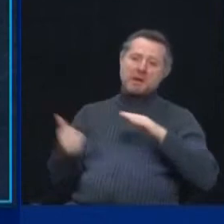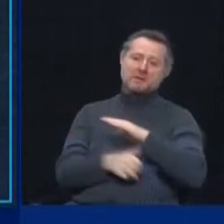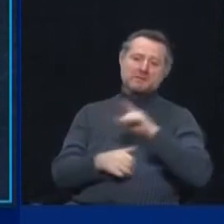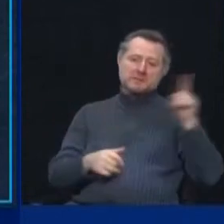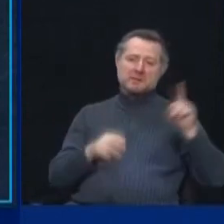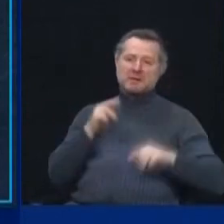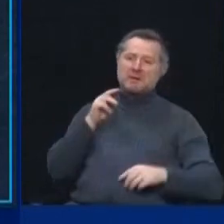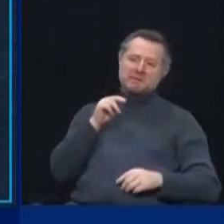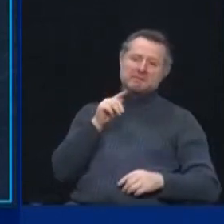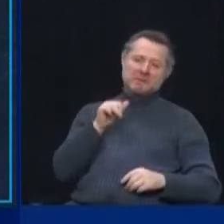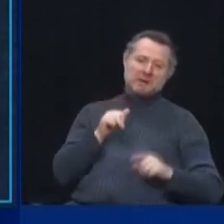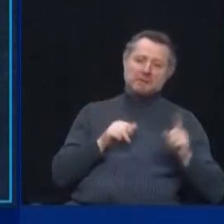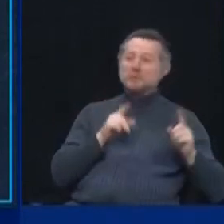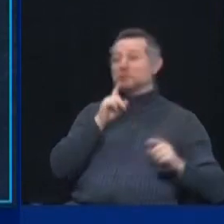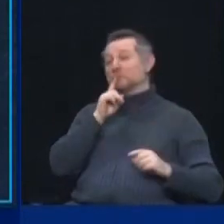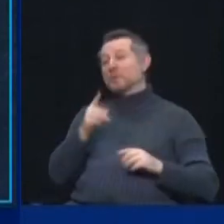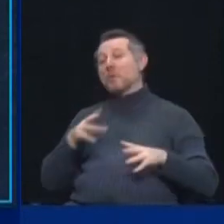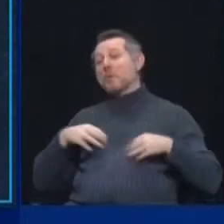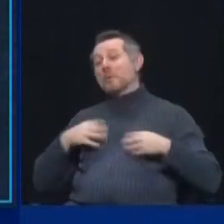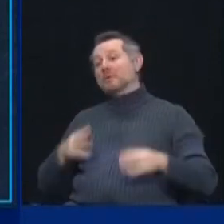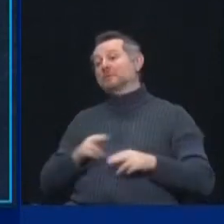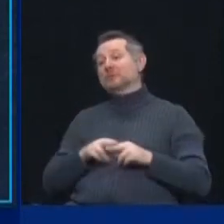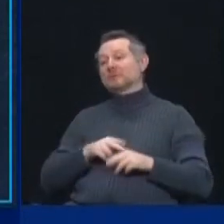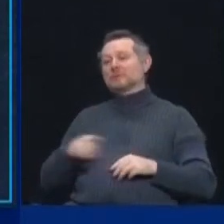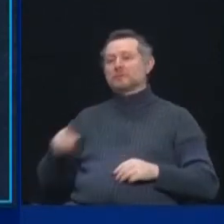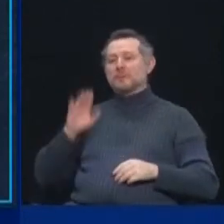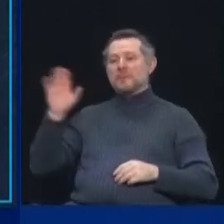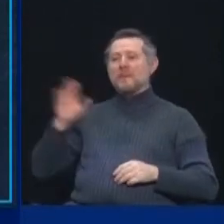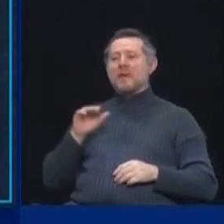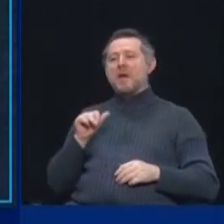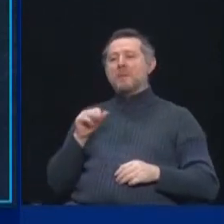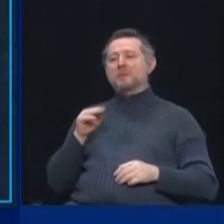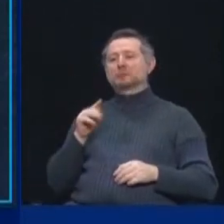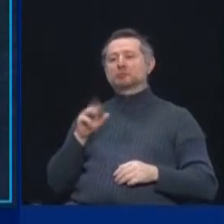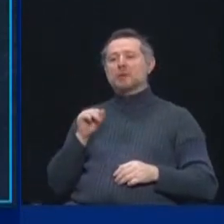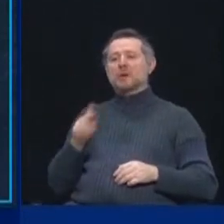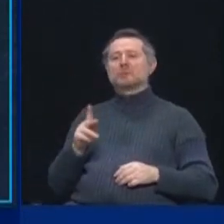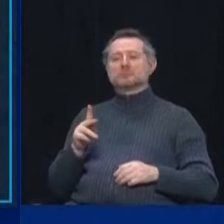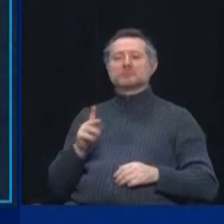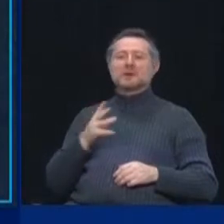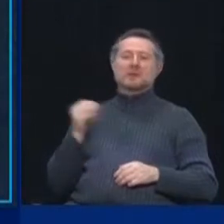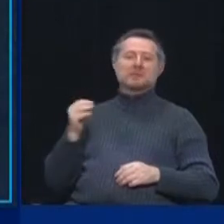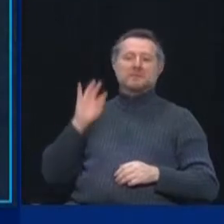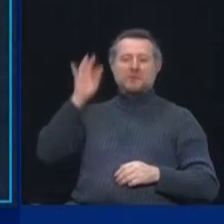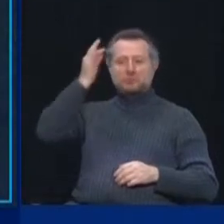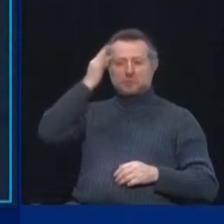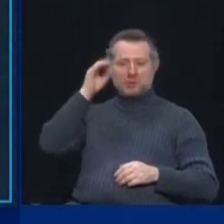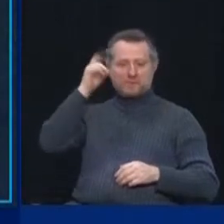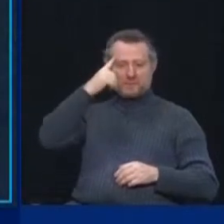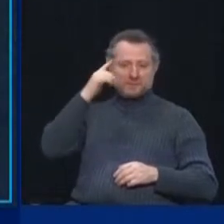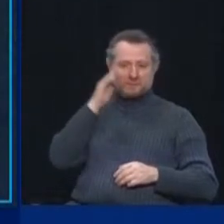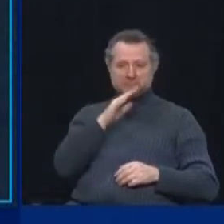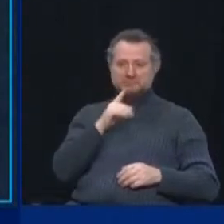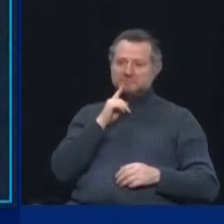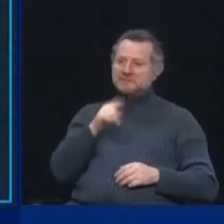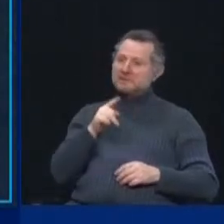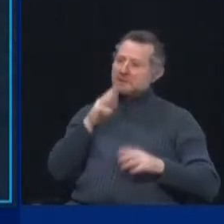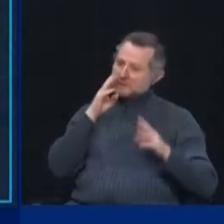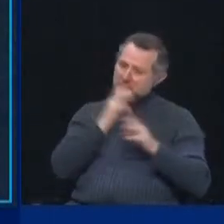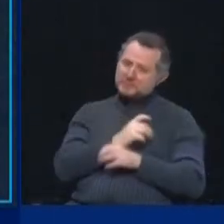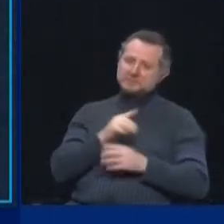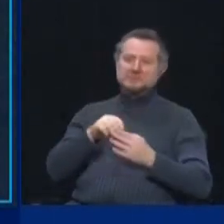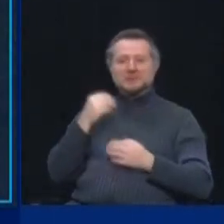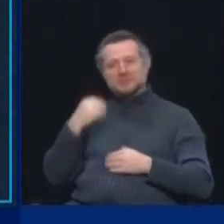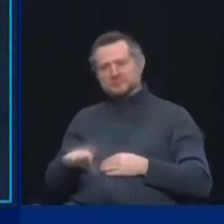are owned by Amtrak and the federal government. This is complicated, and this is expensive. This is a